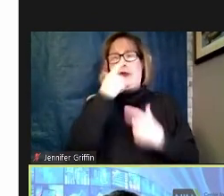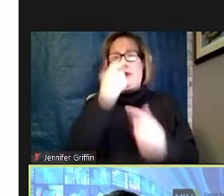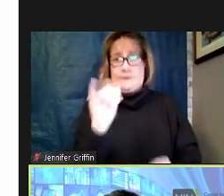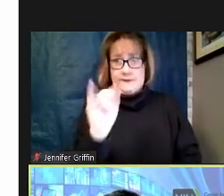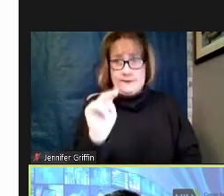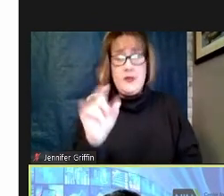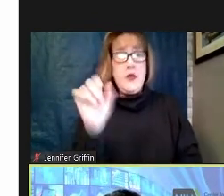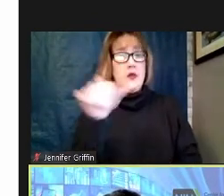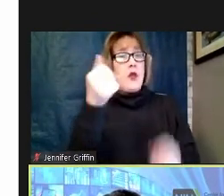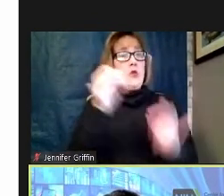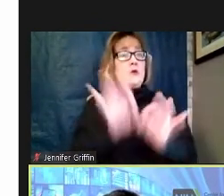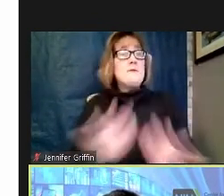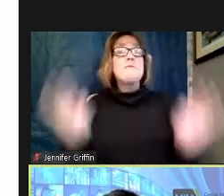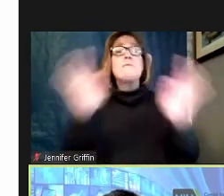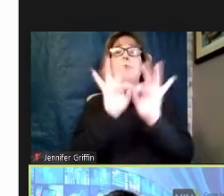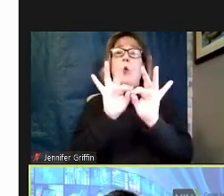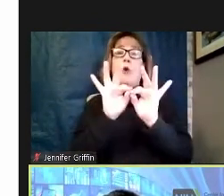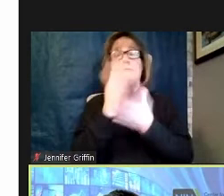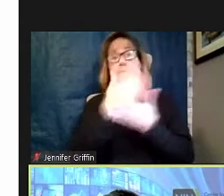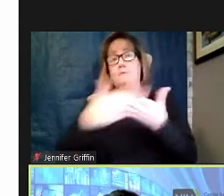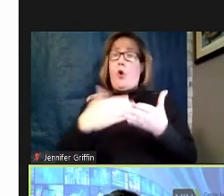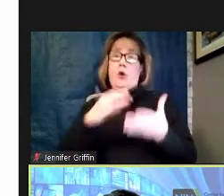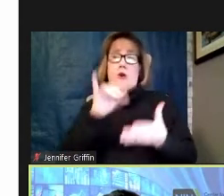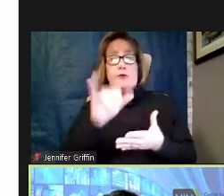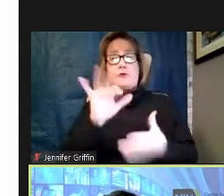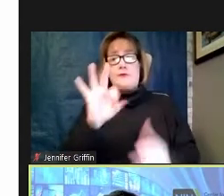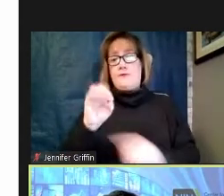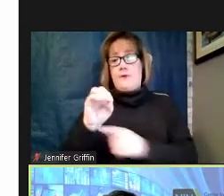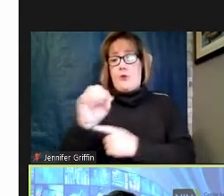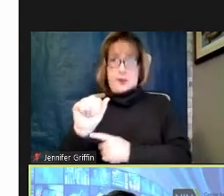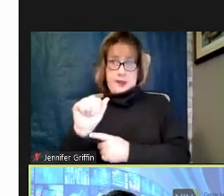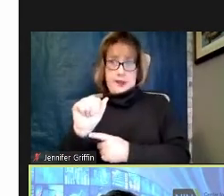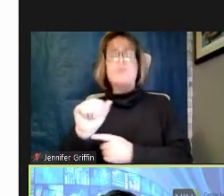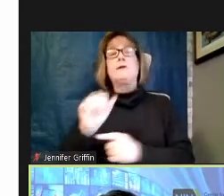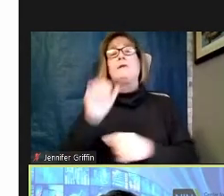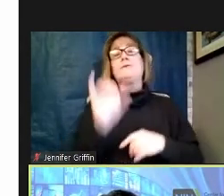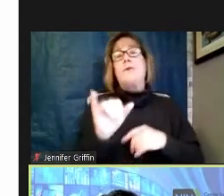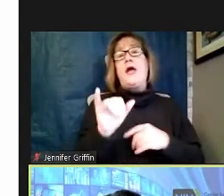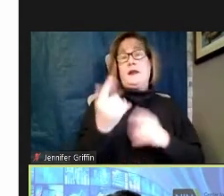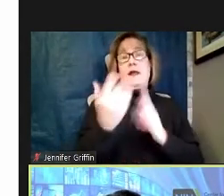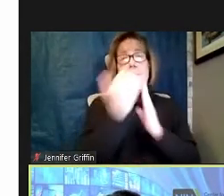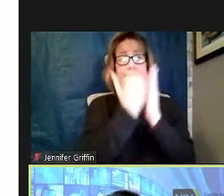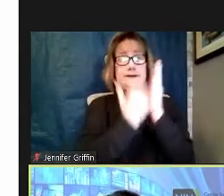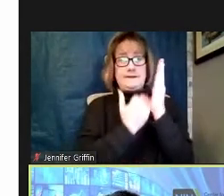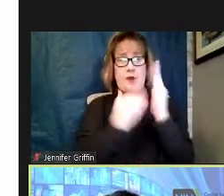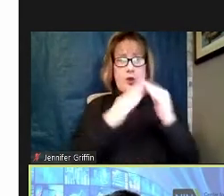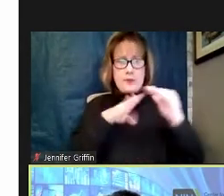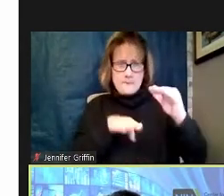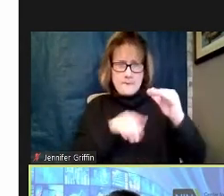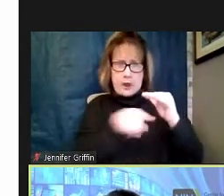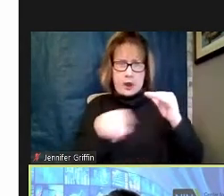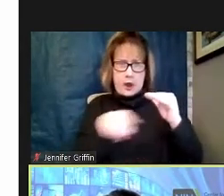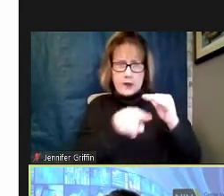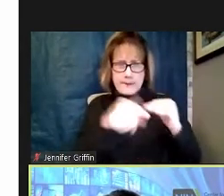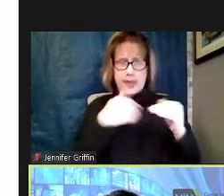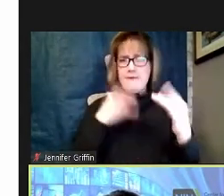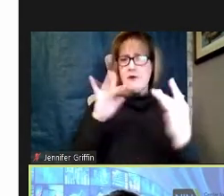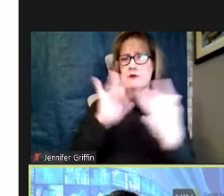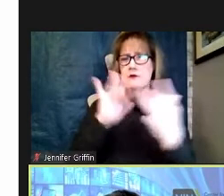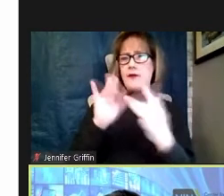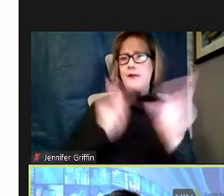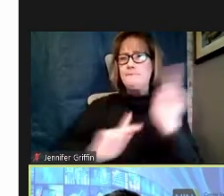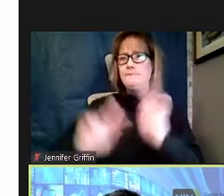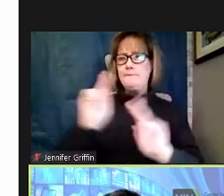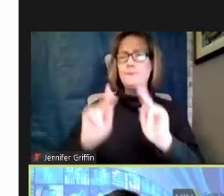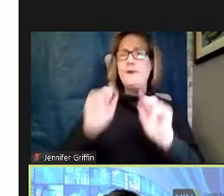Another important aspect of these FOAs is that listed at the very bottom are the contact people that